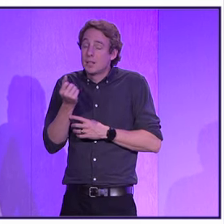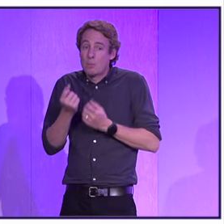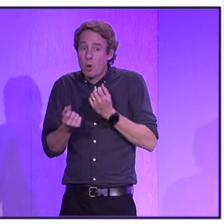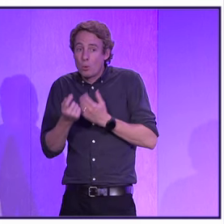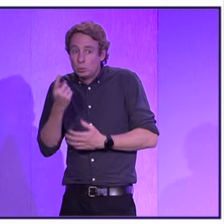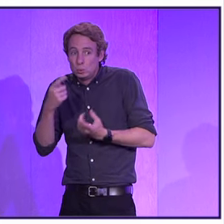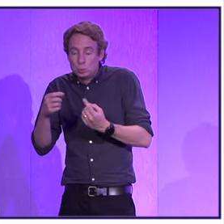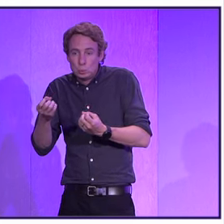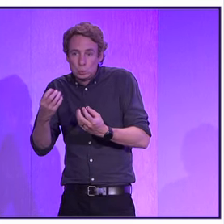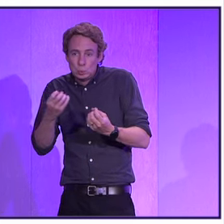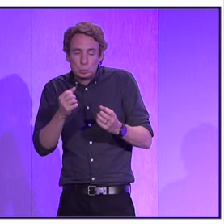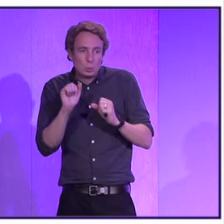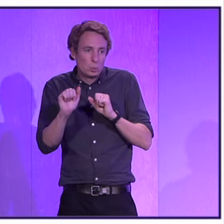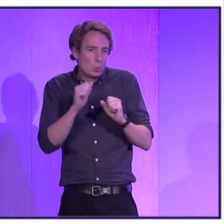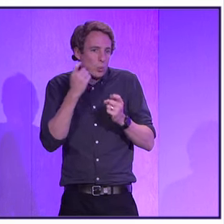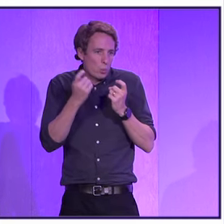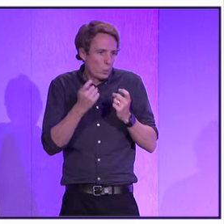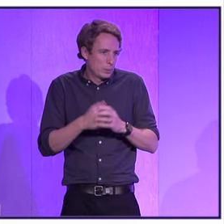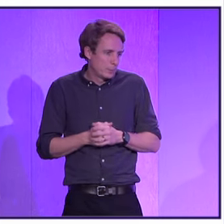ideas about this.